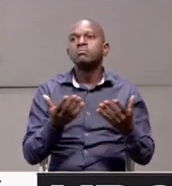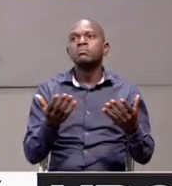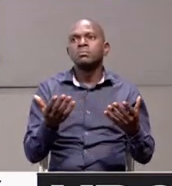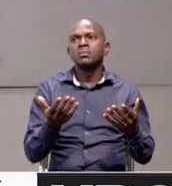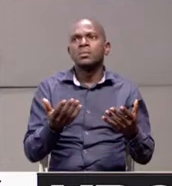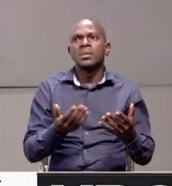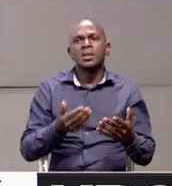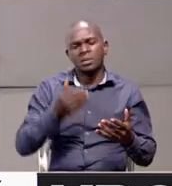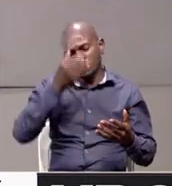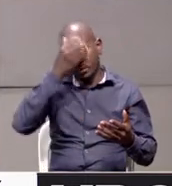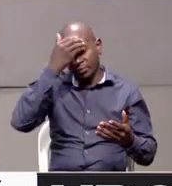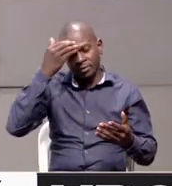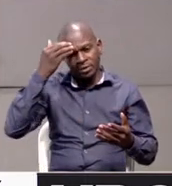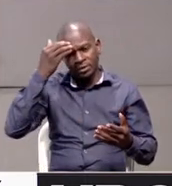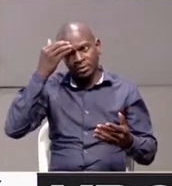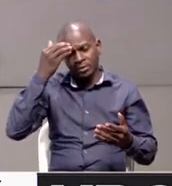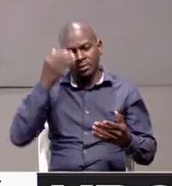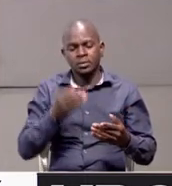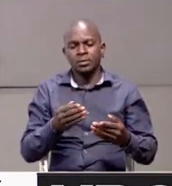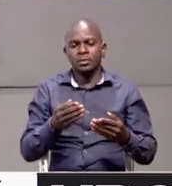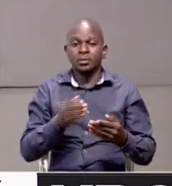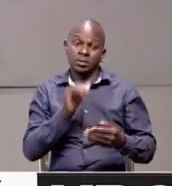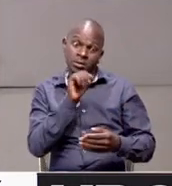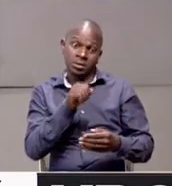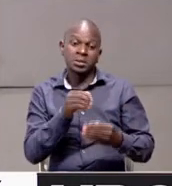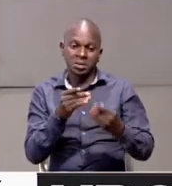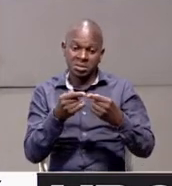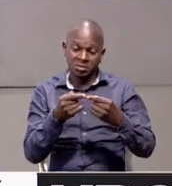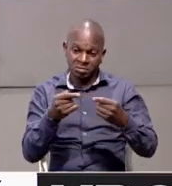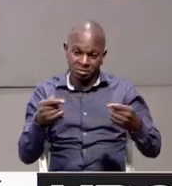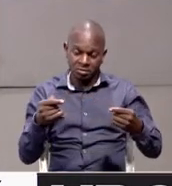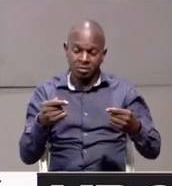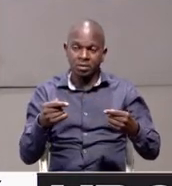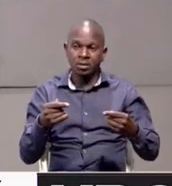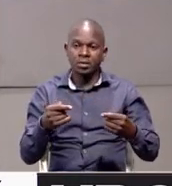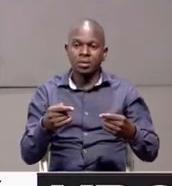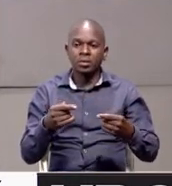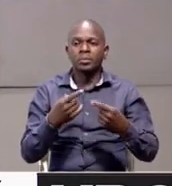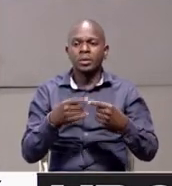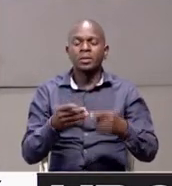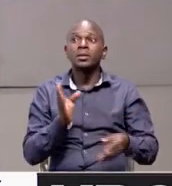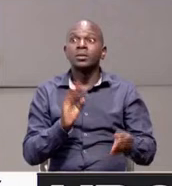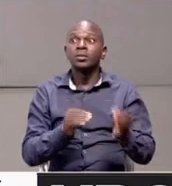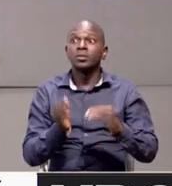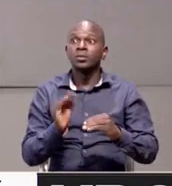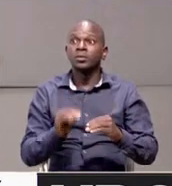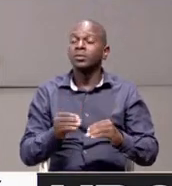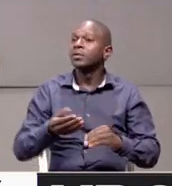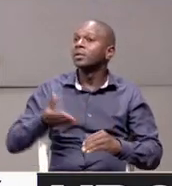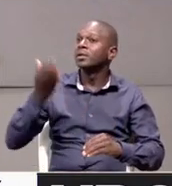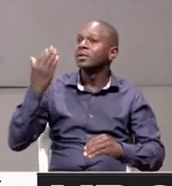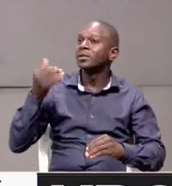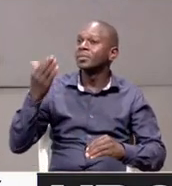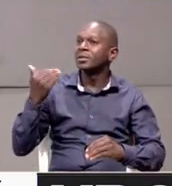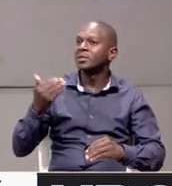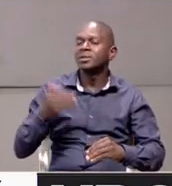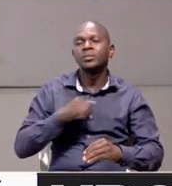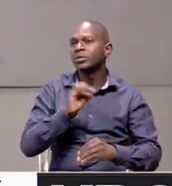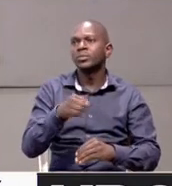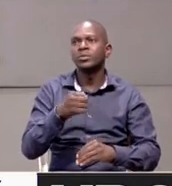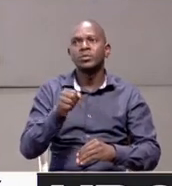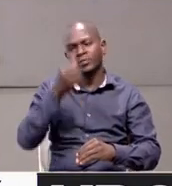I cannot forget, yes, I can disagree with you now, but I cannot forget the contribution you made in the past.